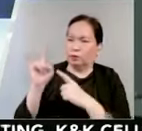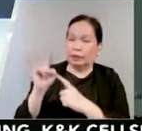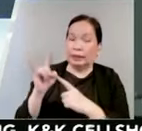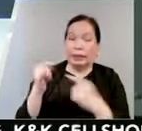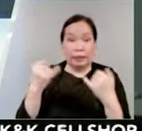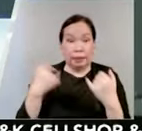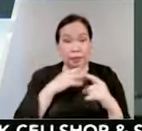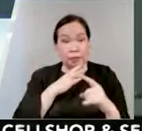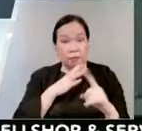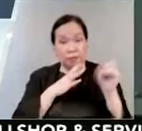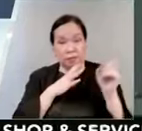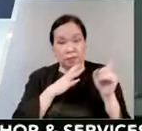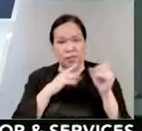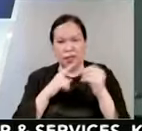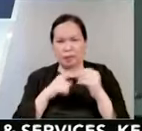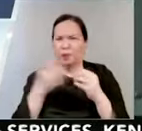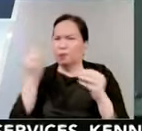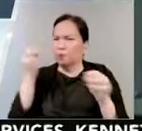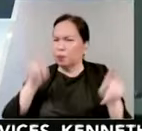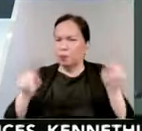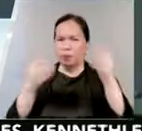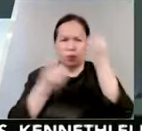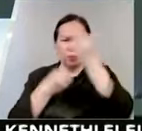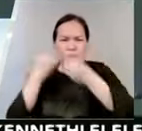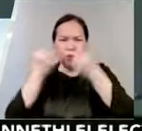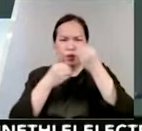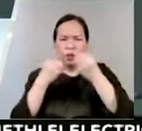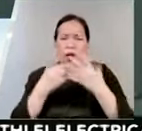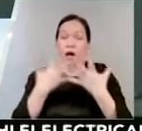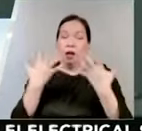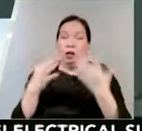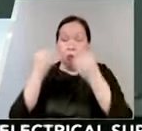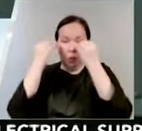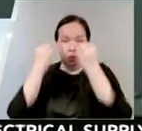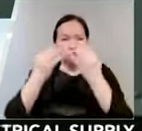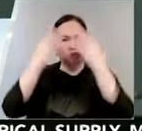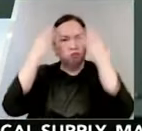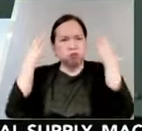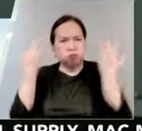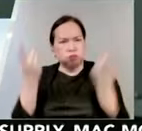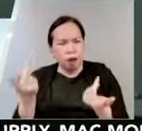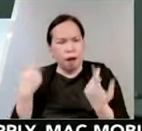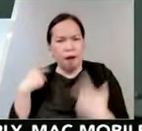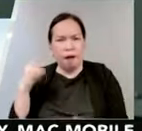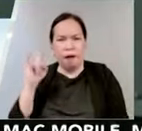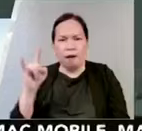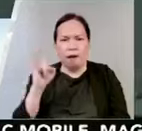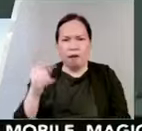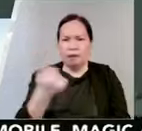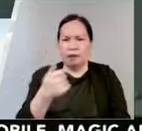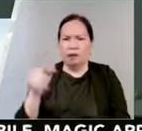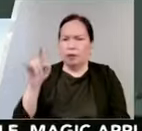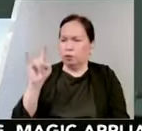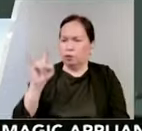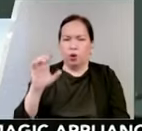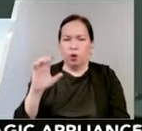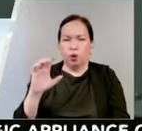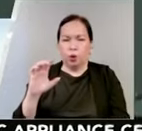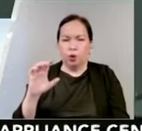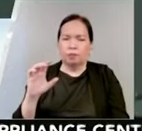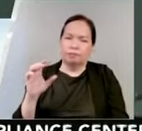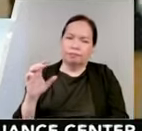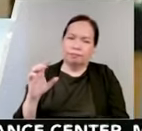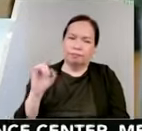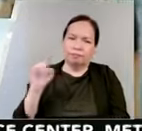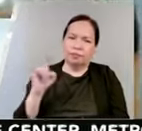the confusion, with the overwhelming availability of anything in social media. You forget the